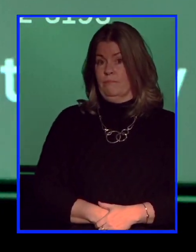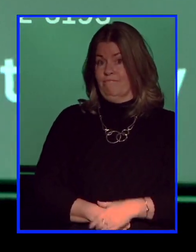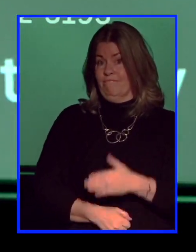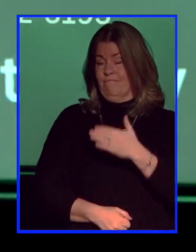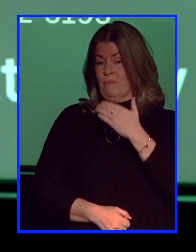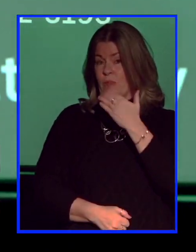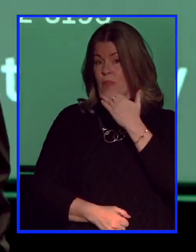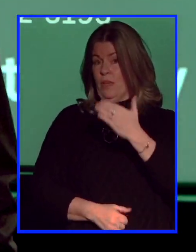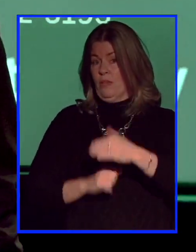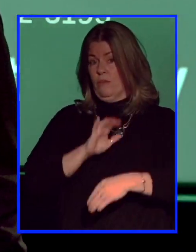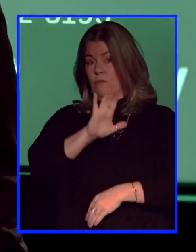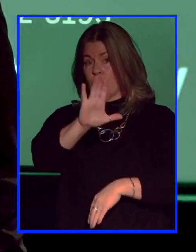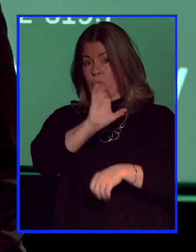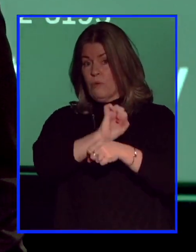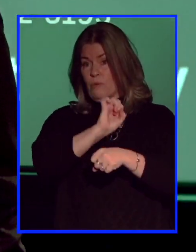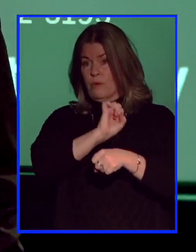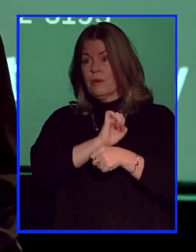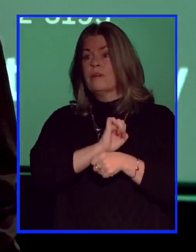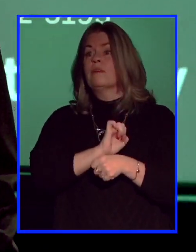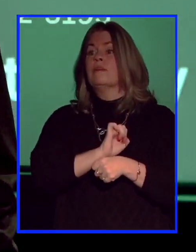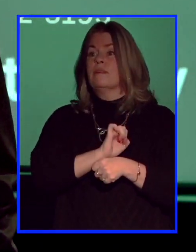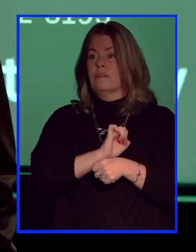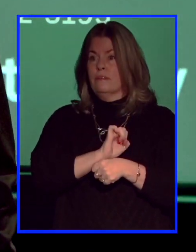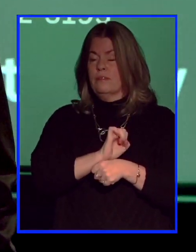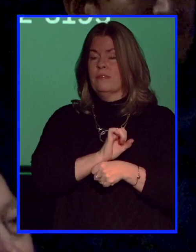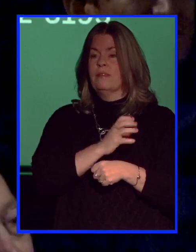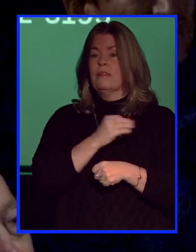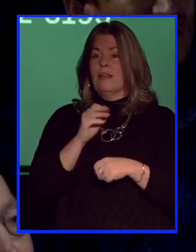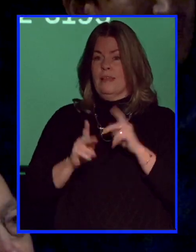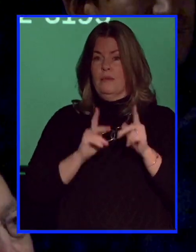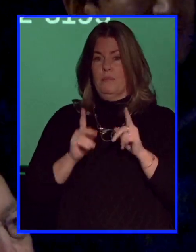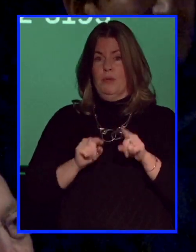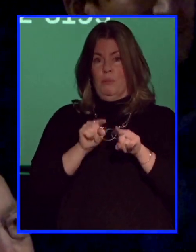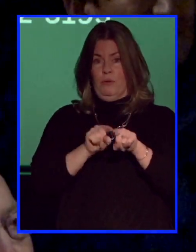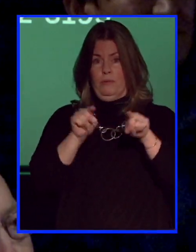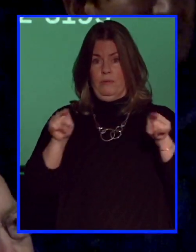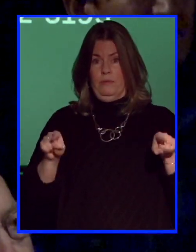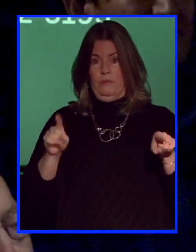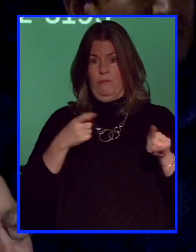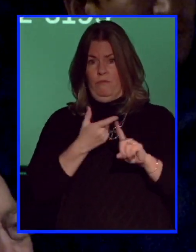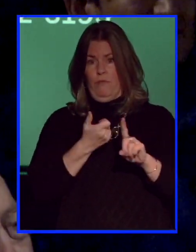Thank you for the work you're doing. And the folks who are with you are from?